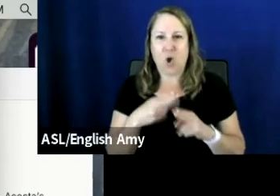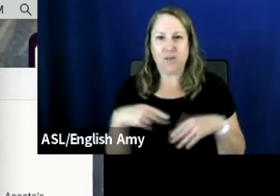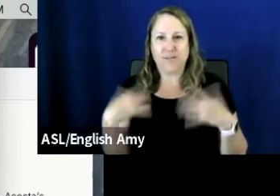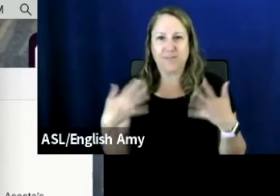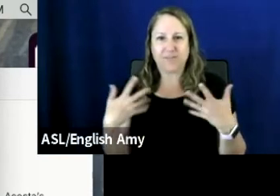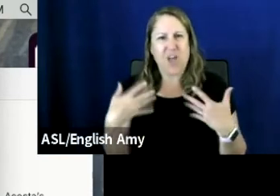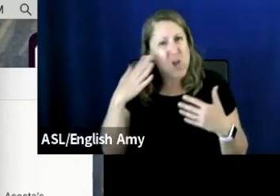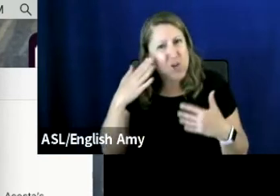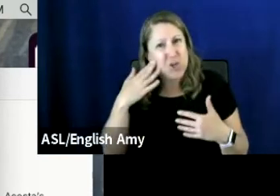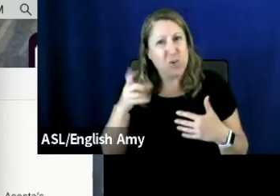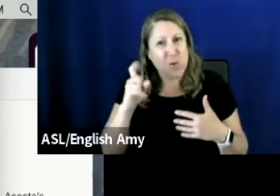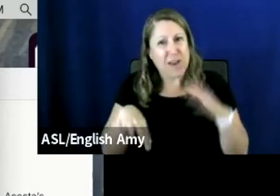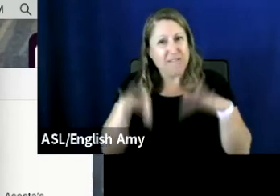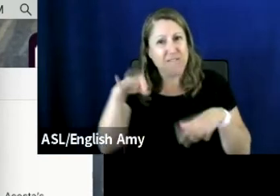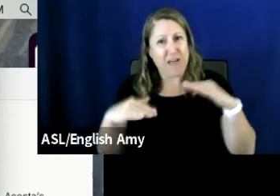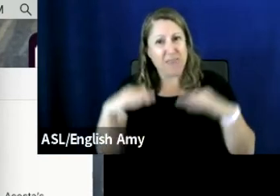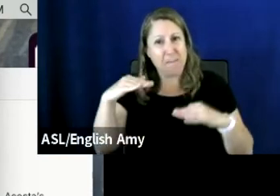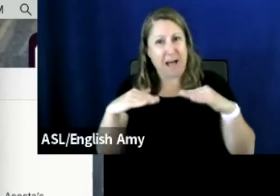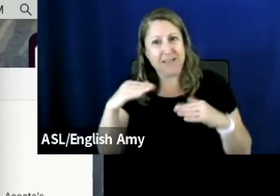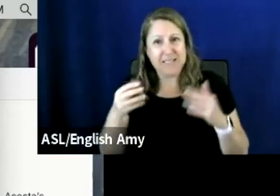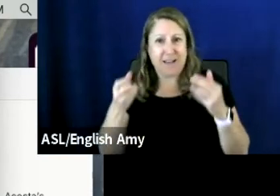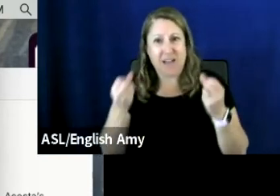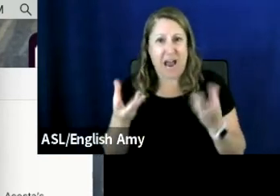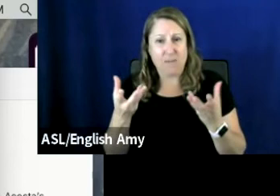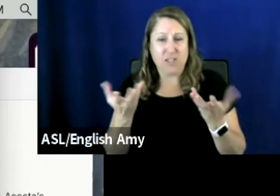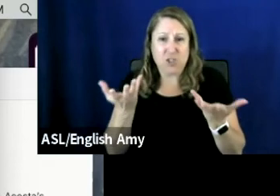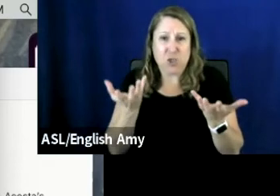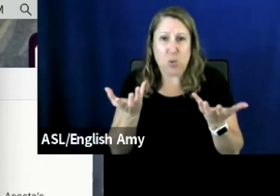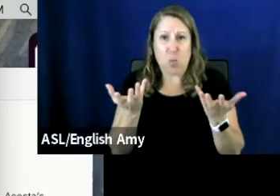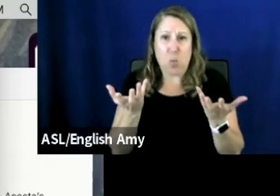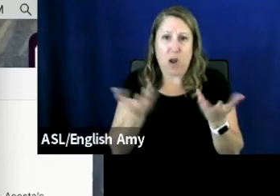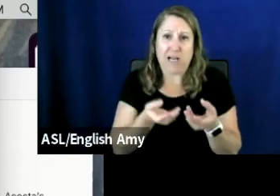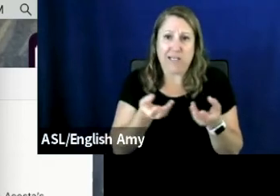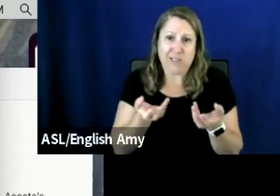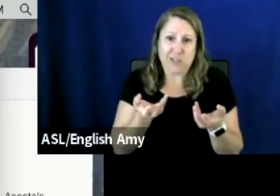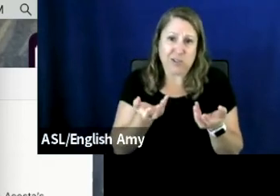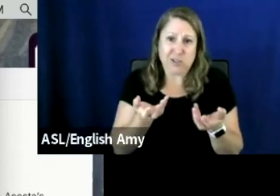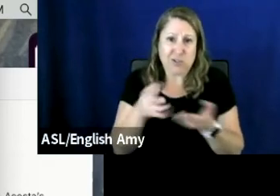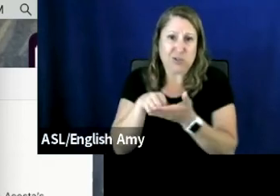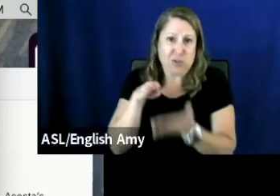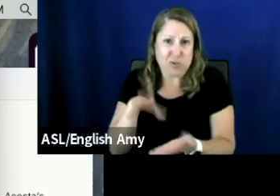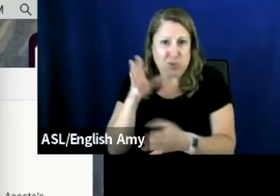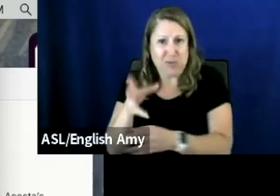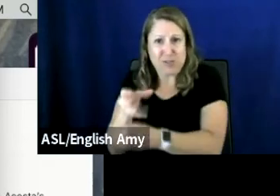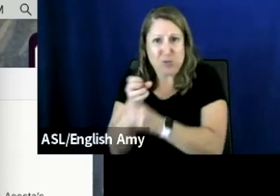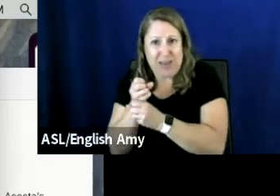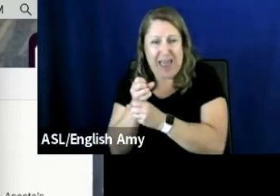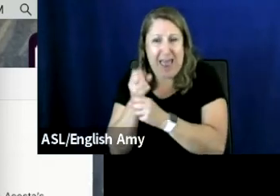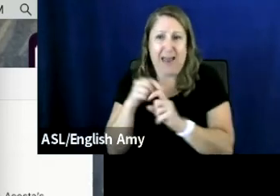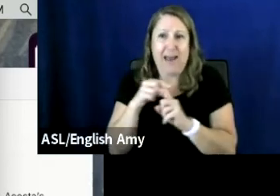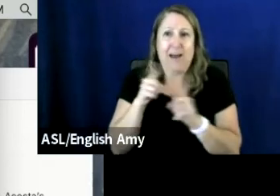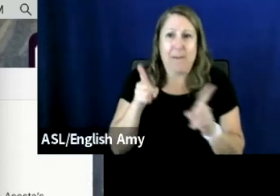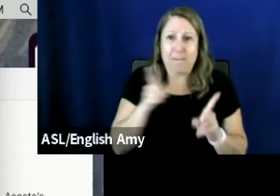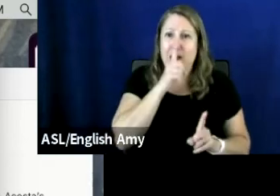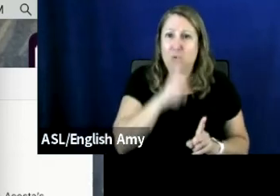you know, you have to find a balance of how much you want to lose, how much, what do you want to take, what do you want the students to learn from. But overall, I really like